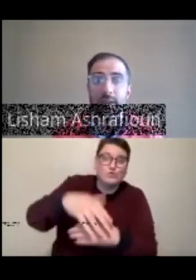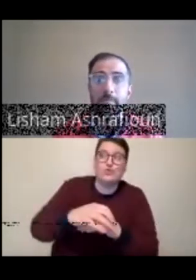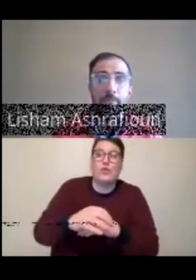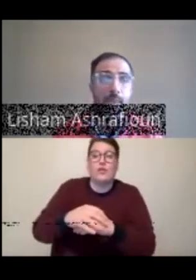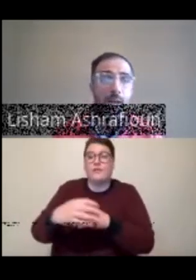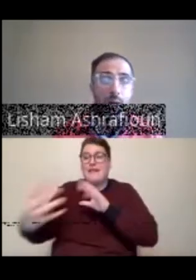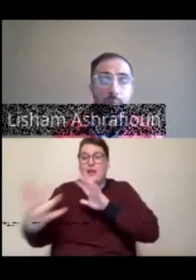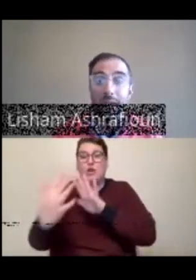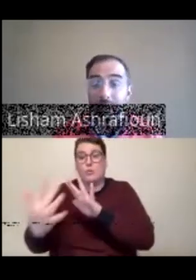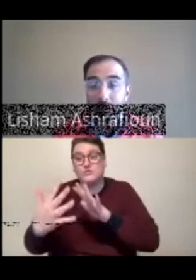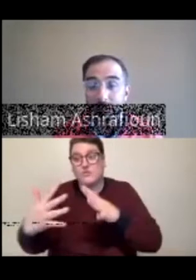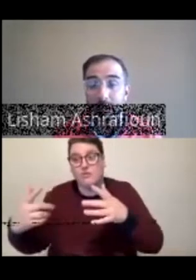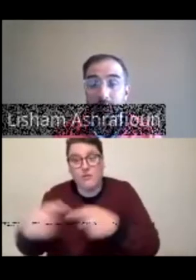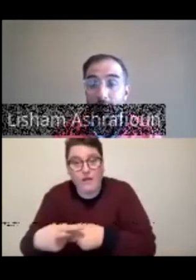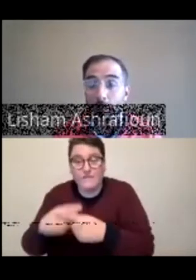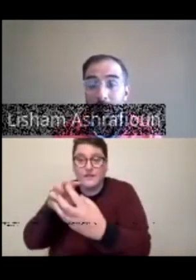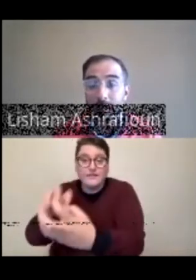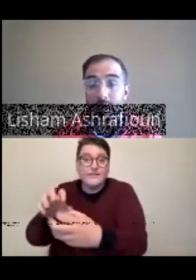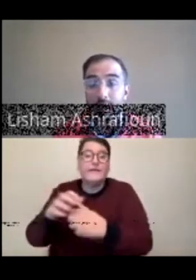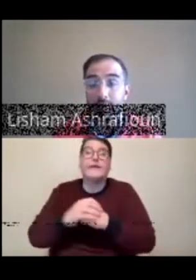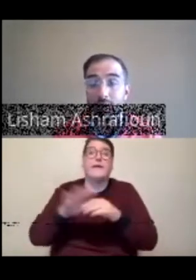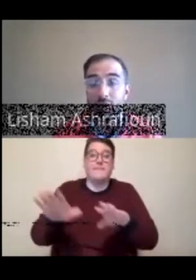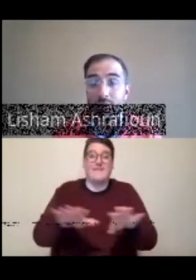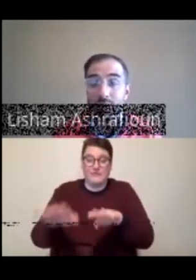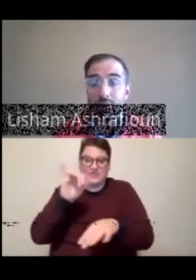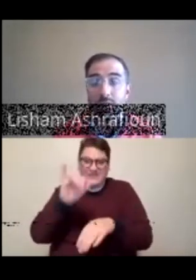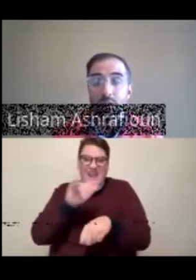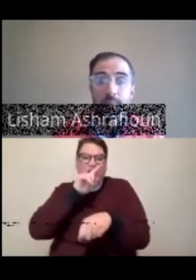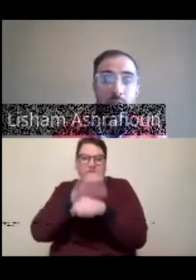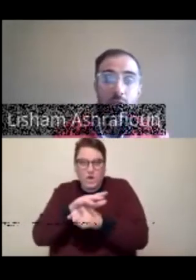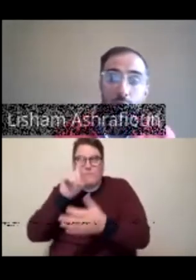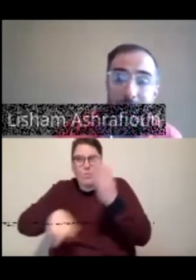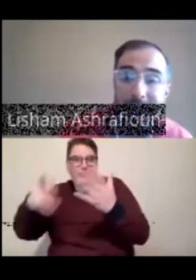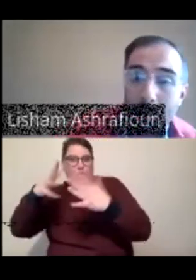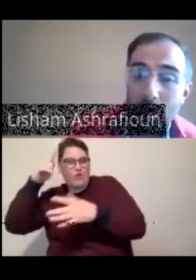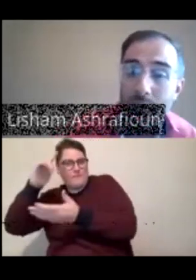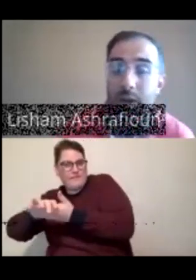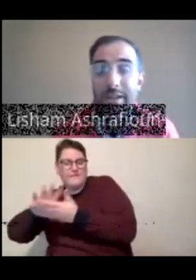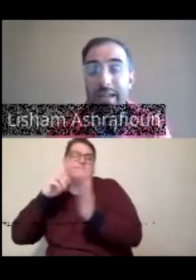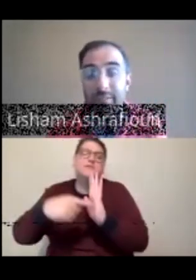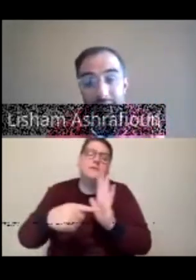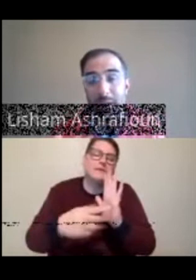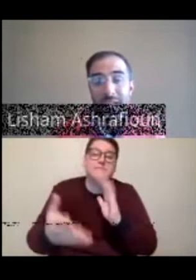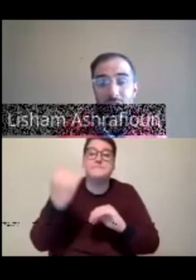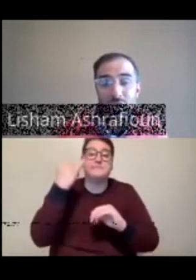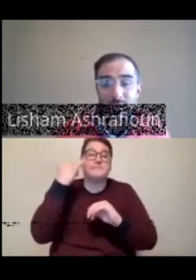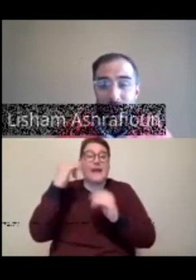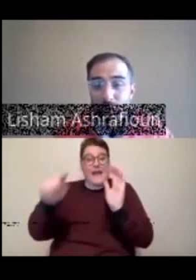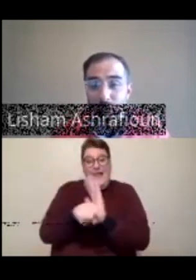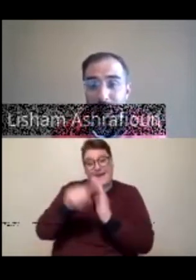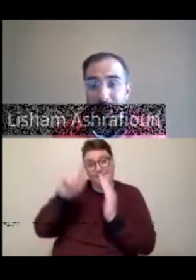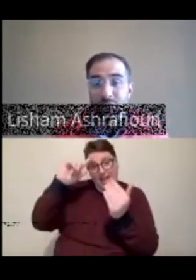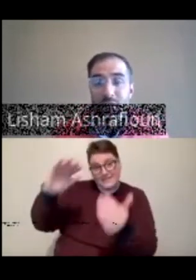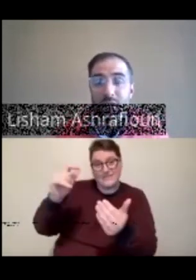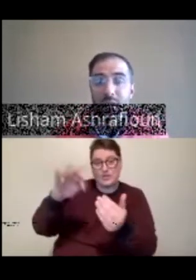conflict, behaviors that confirm many of the aforementioned beliefs. So for example, negative expectations of the